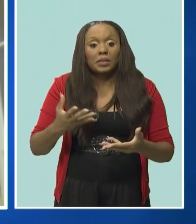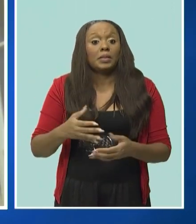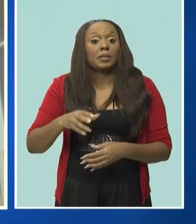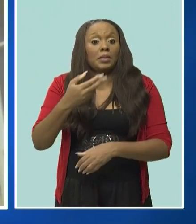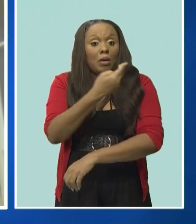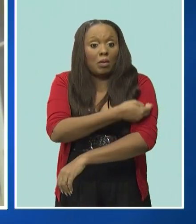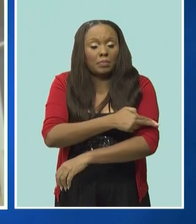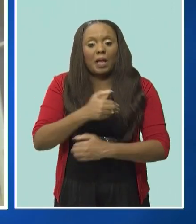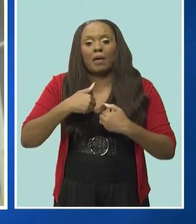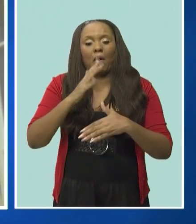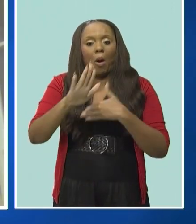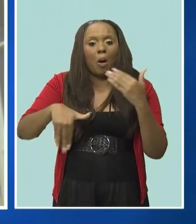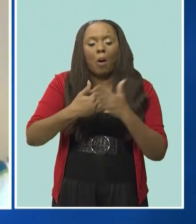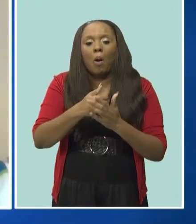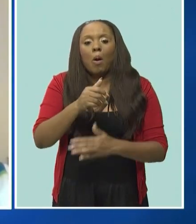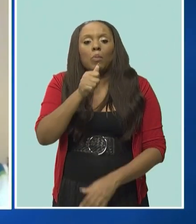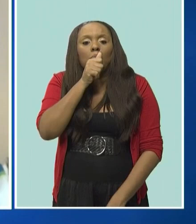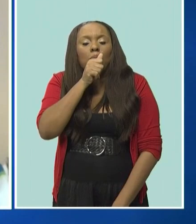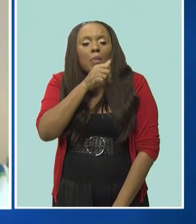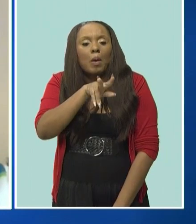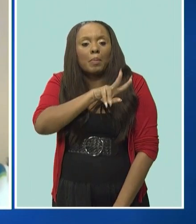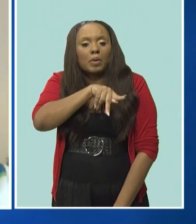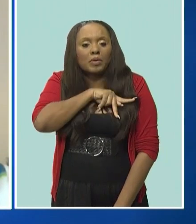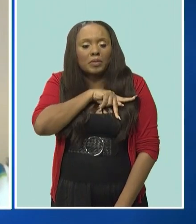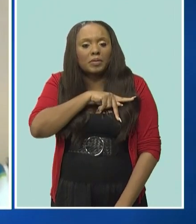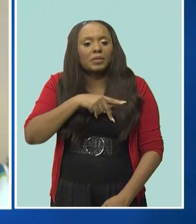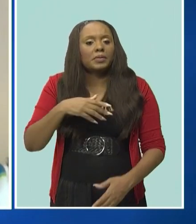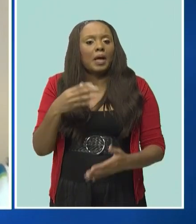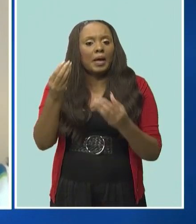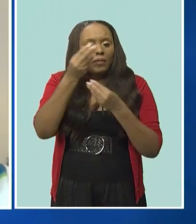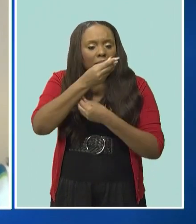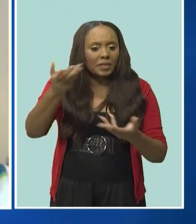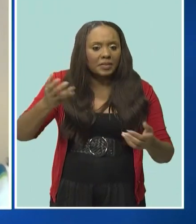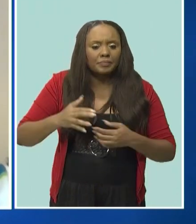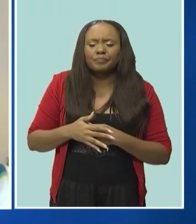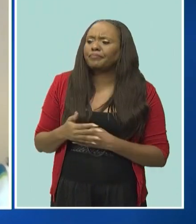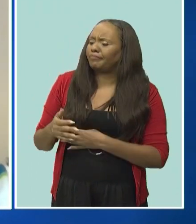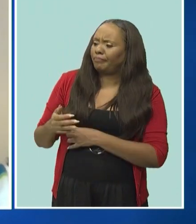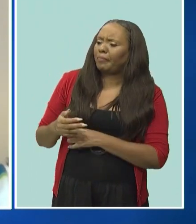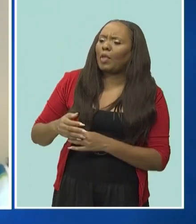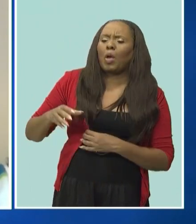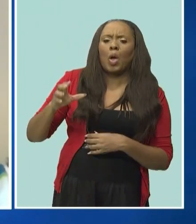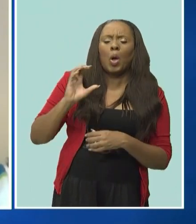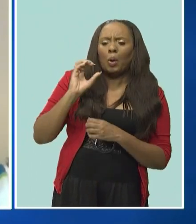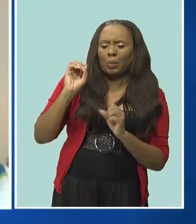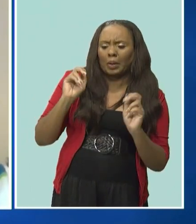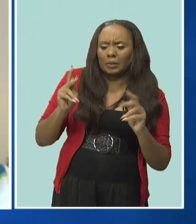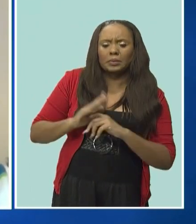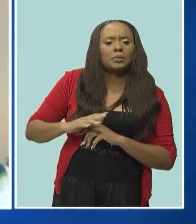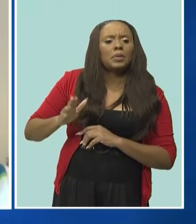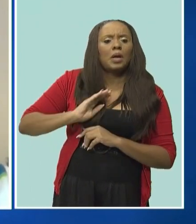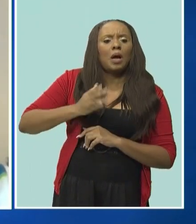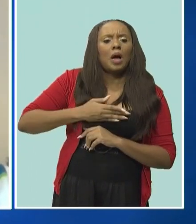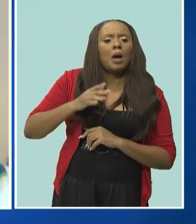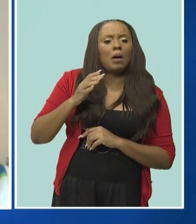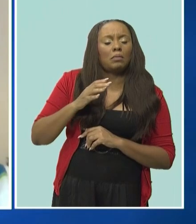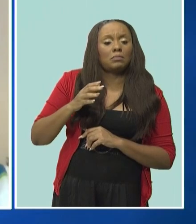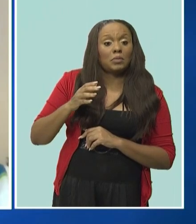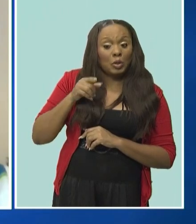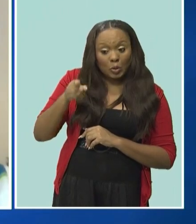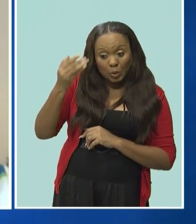Barbados hospital. Are IT professionals being engaged more than before to respond to these cyber attacks?